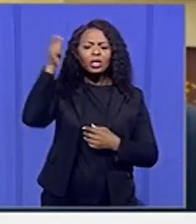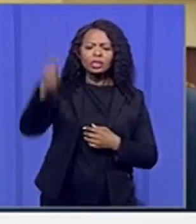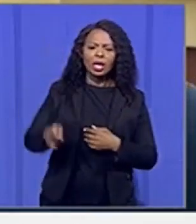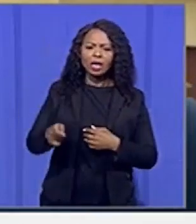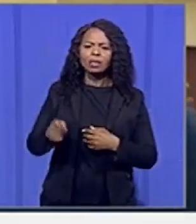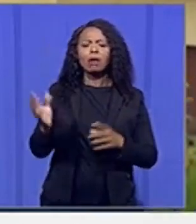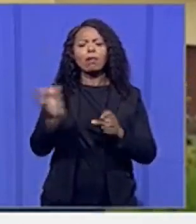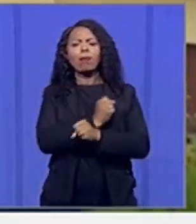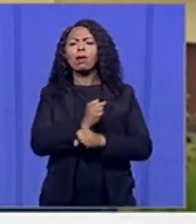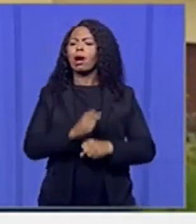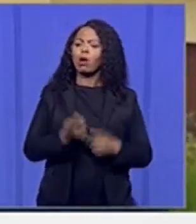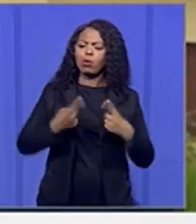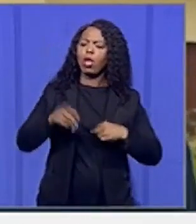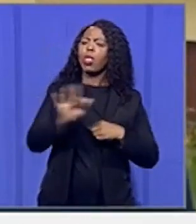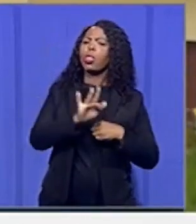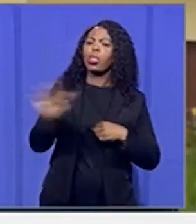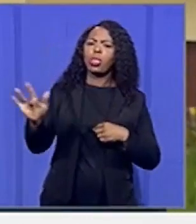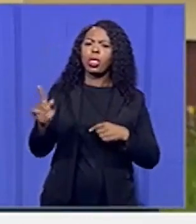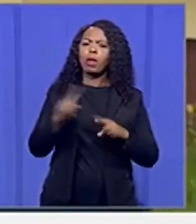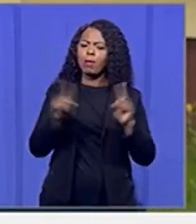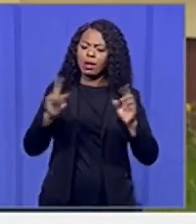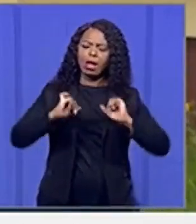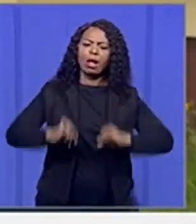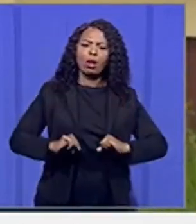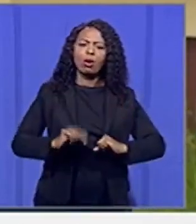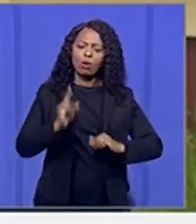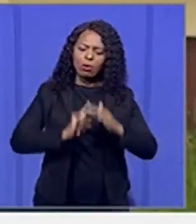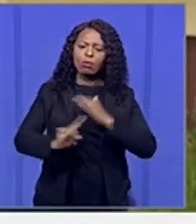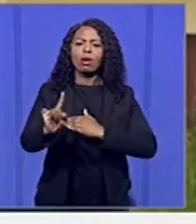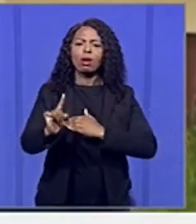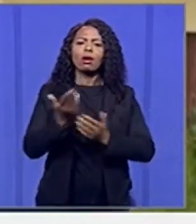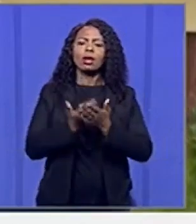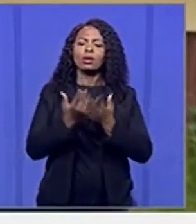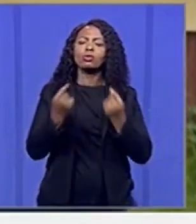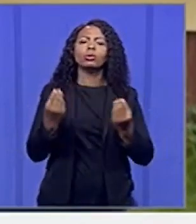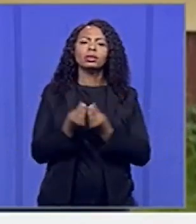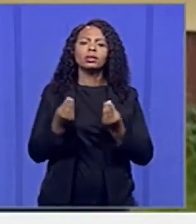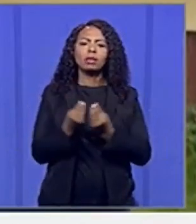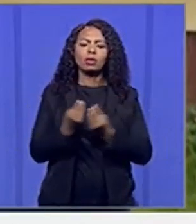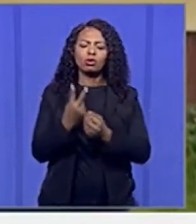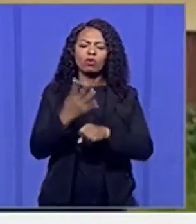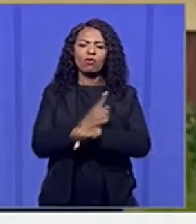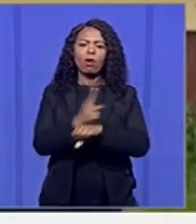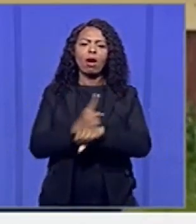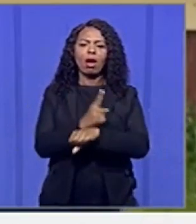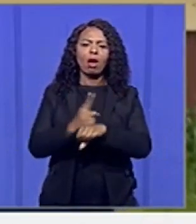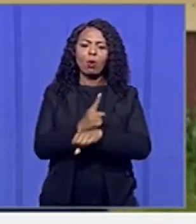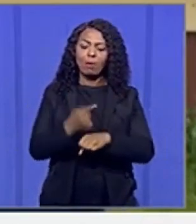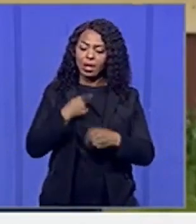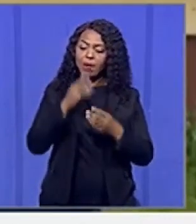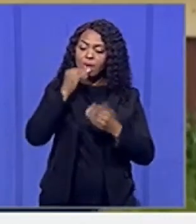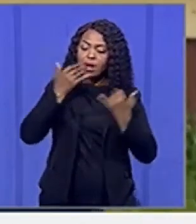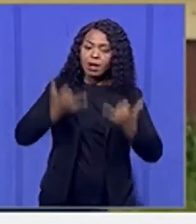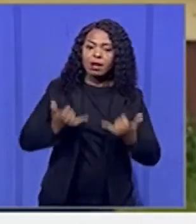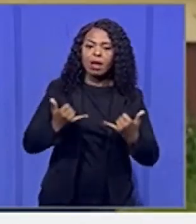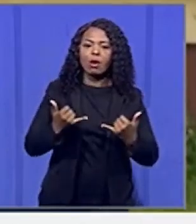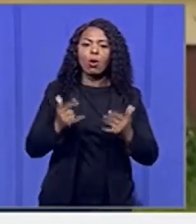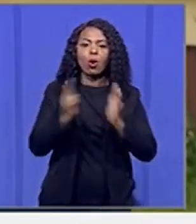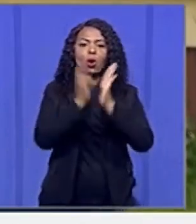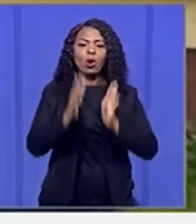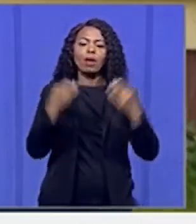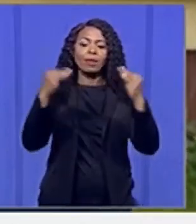we were not there, he allowed us that we can do something within 24 hours. And as I'm talking now, our lawyers